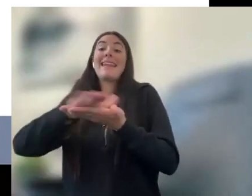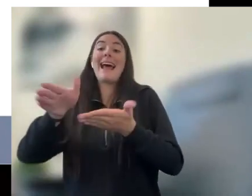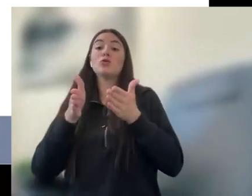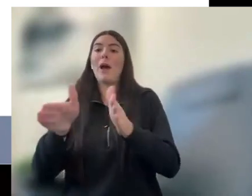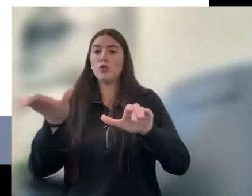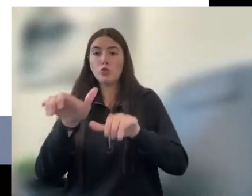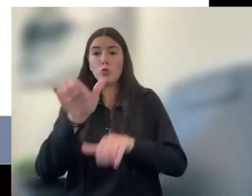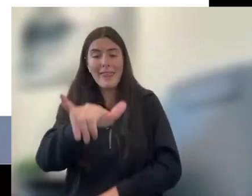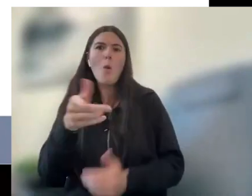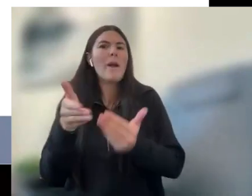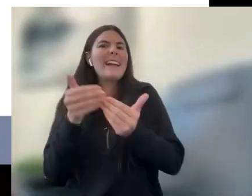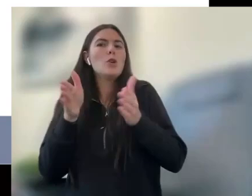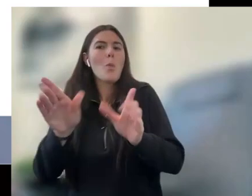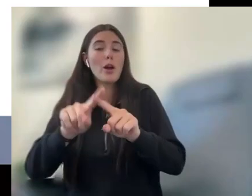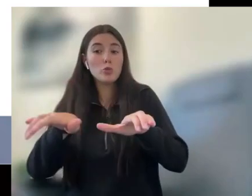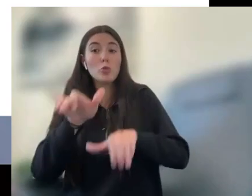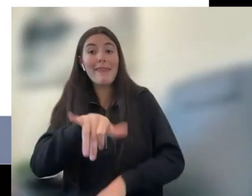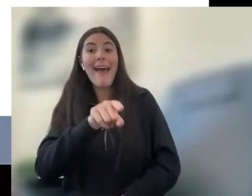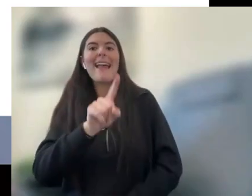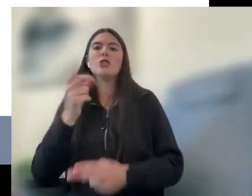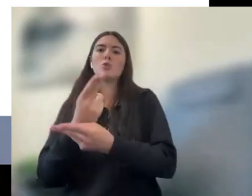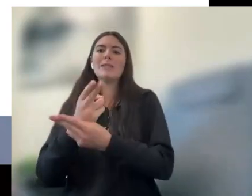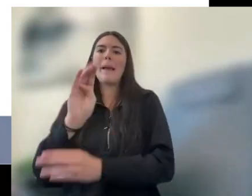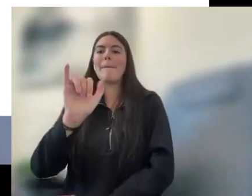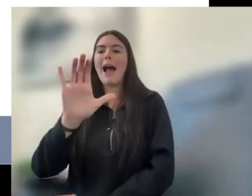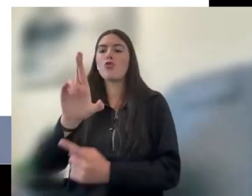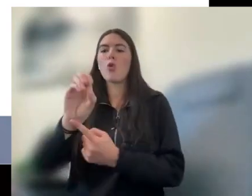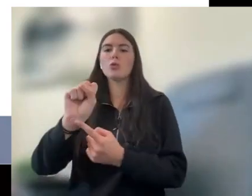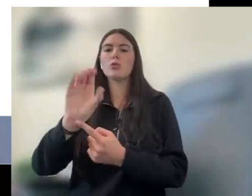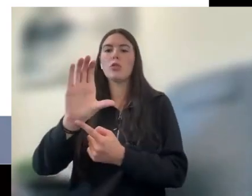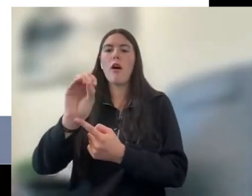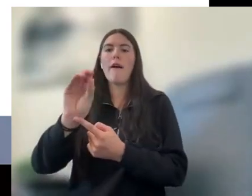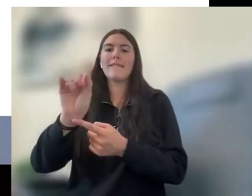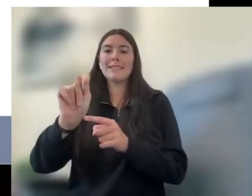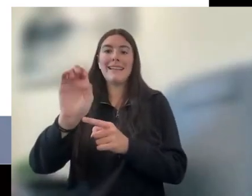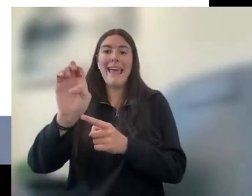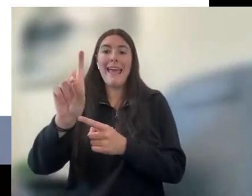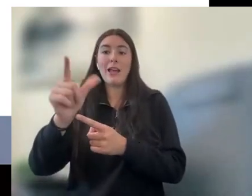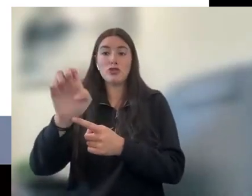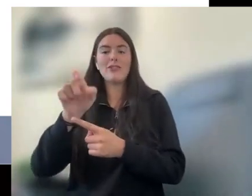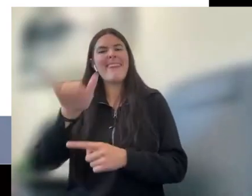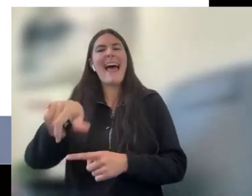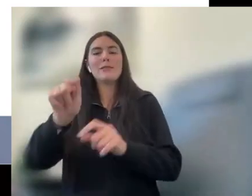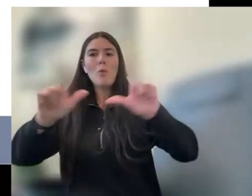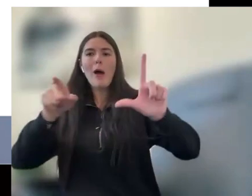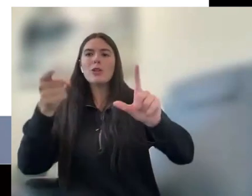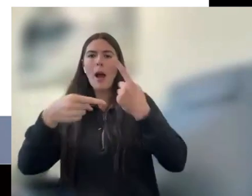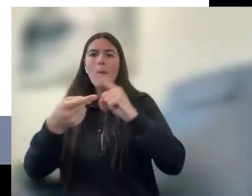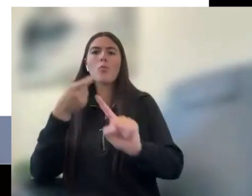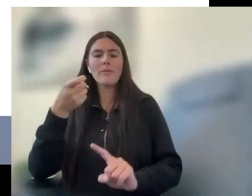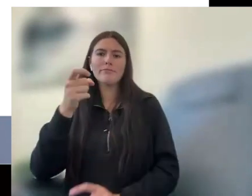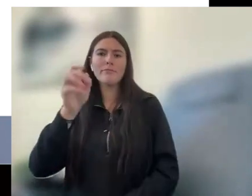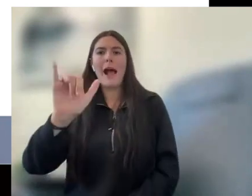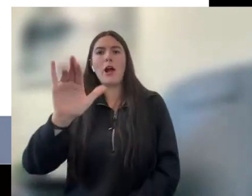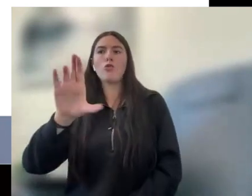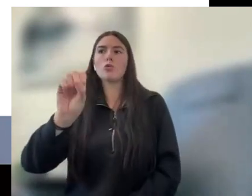or an easy way of doing this is using Microsoft Edge. That's the browser that comes with Microsoft PCs, but you can also